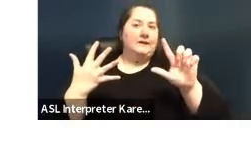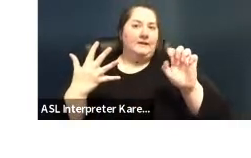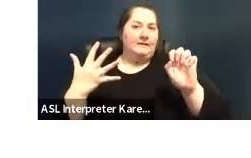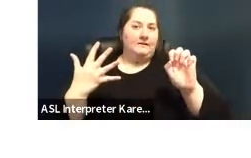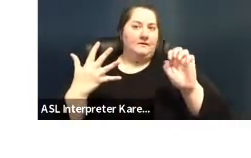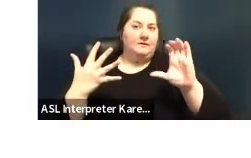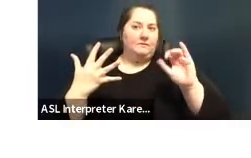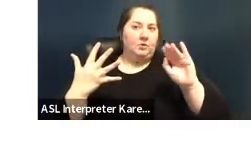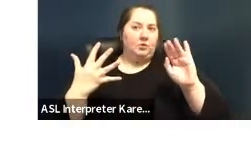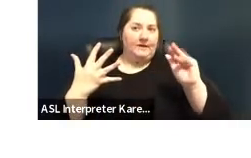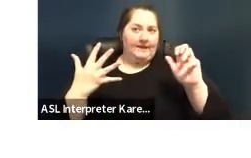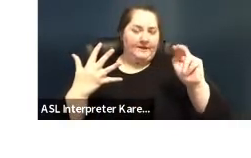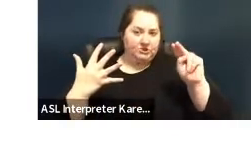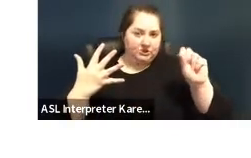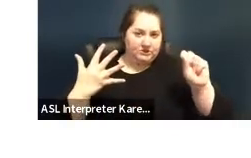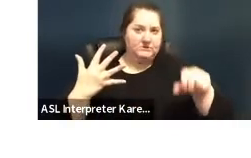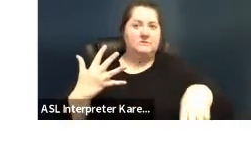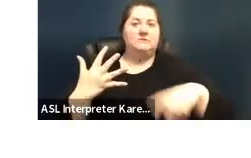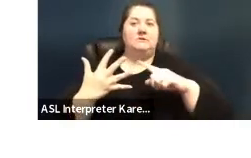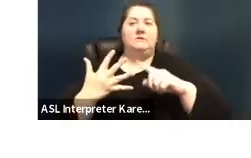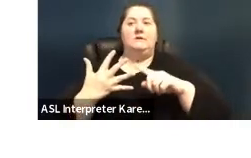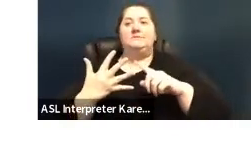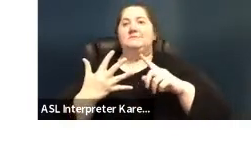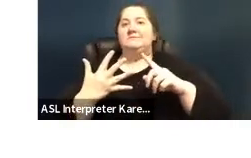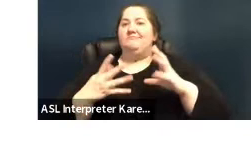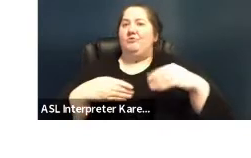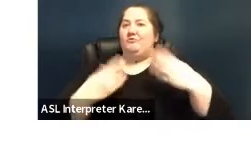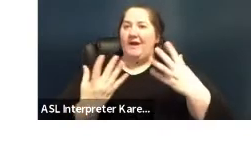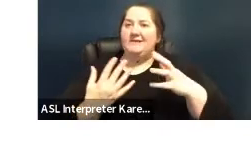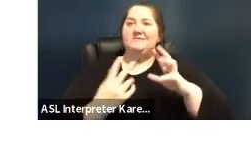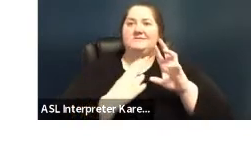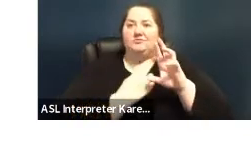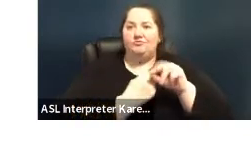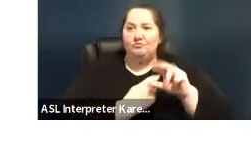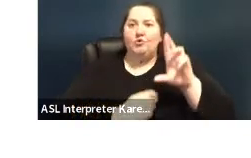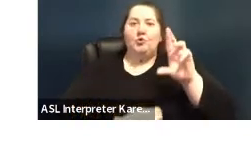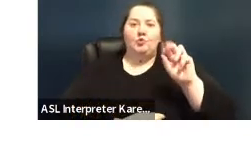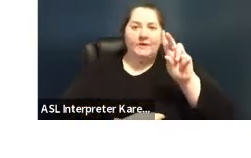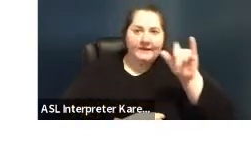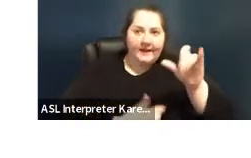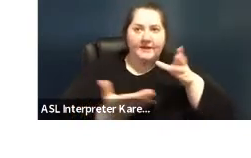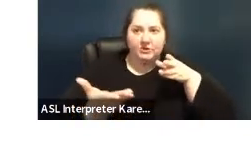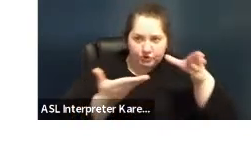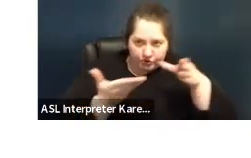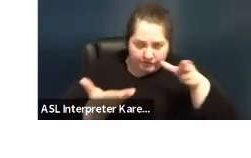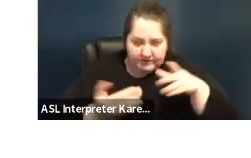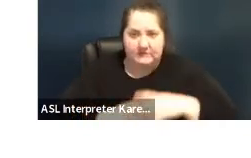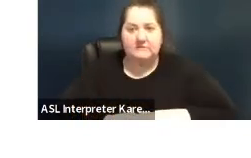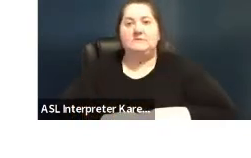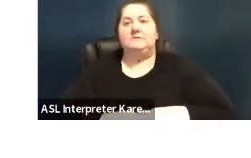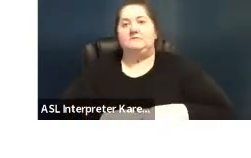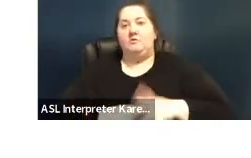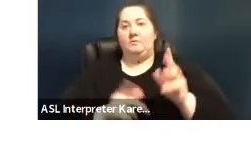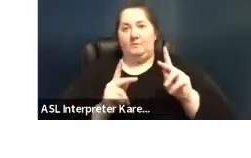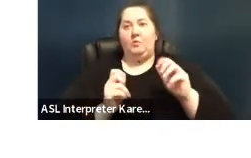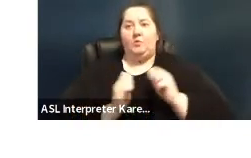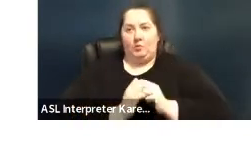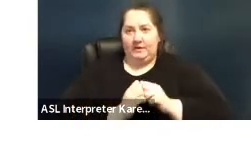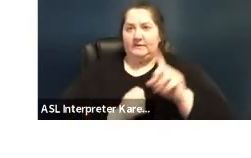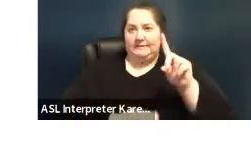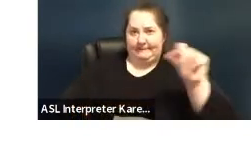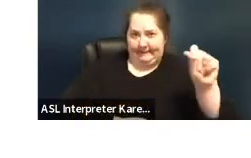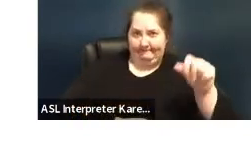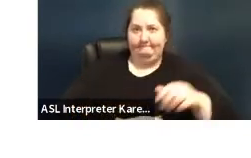requires the provision of the relay services that facilitate telephone calls for people with certain types